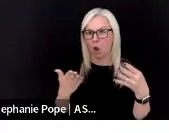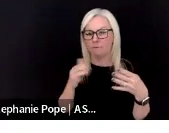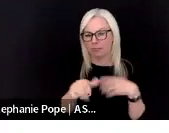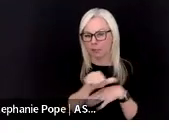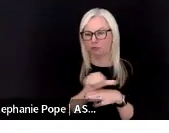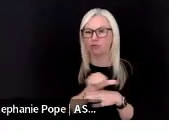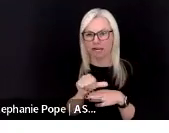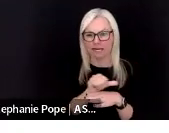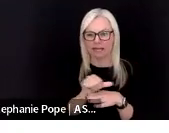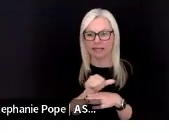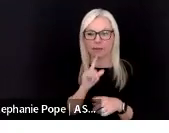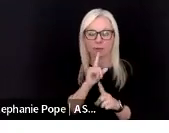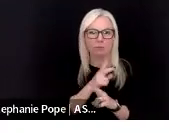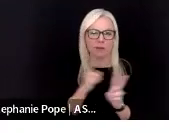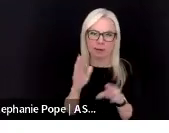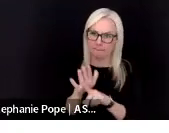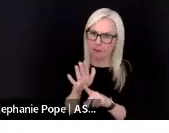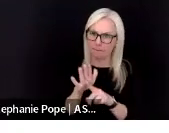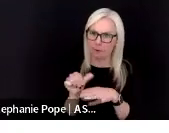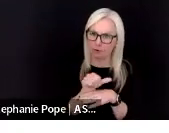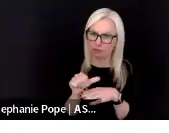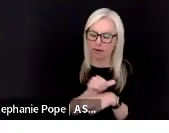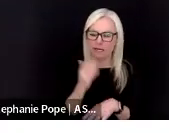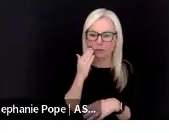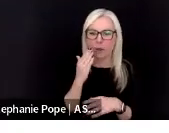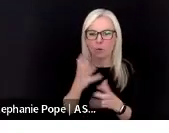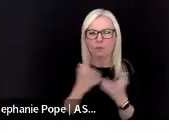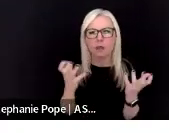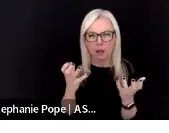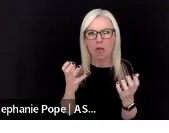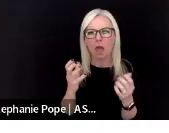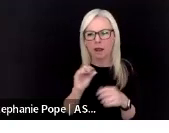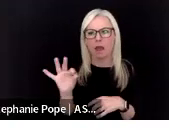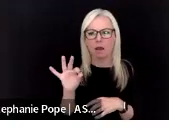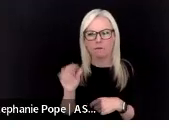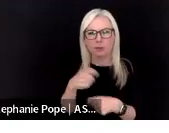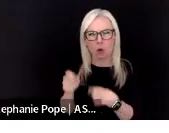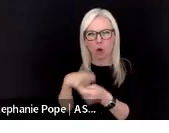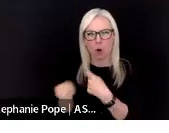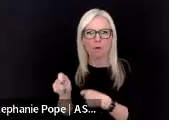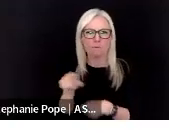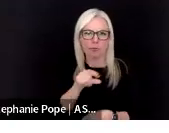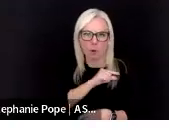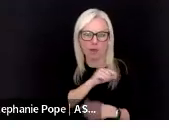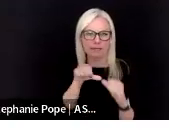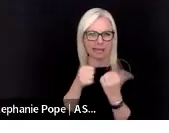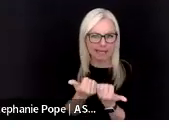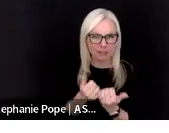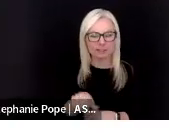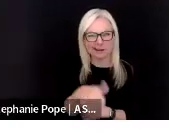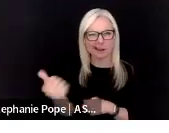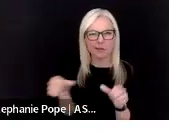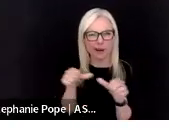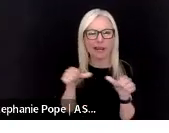are always hugely popular trainings. I know often there's a lot of turnover at provider agencies in the quality assurance departments and other areas. So it's a